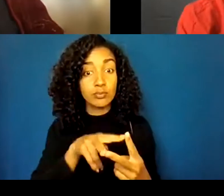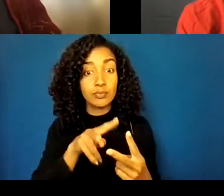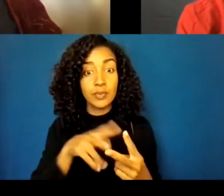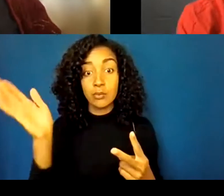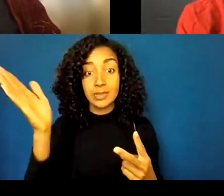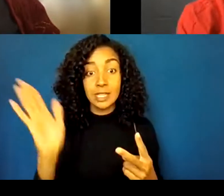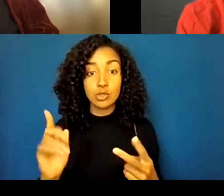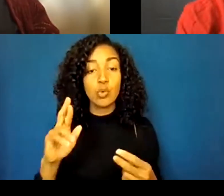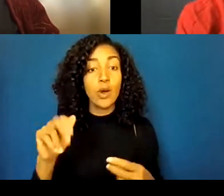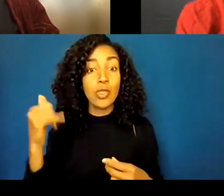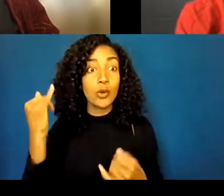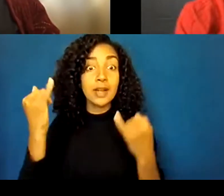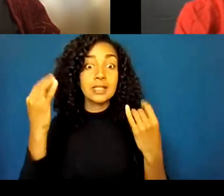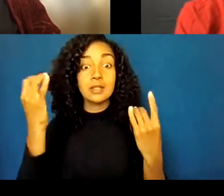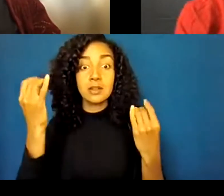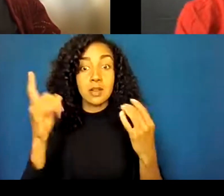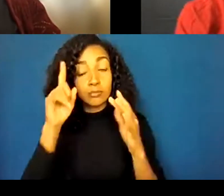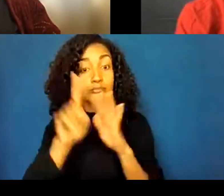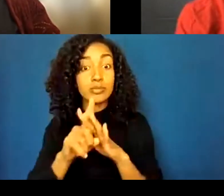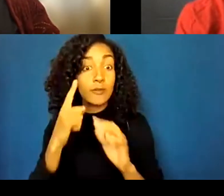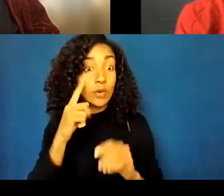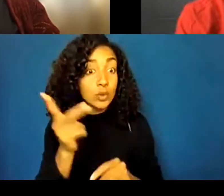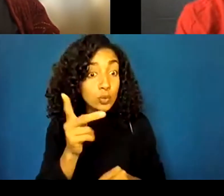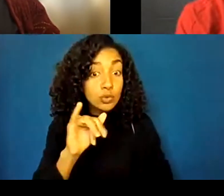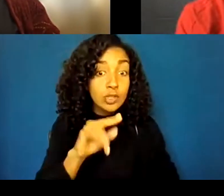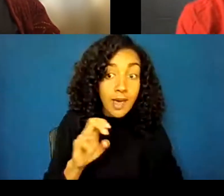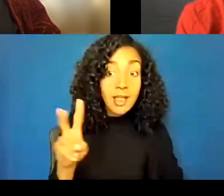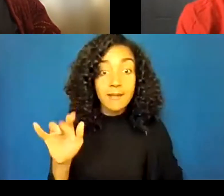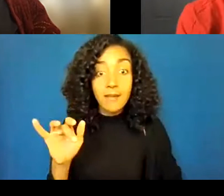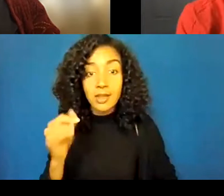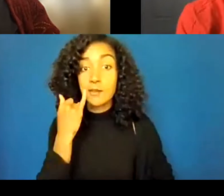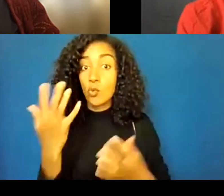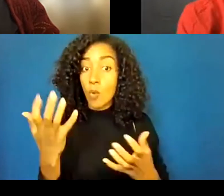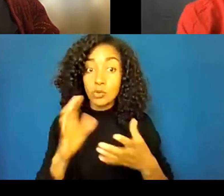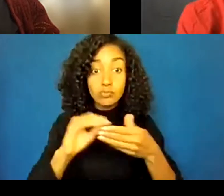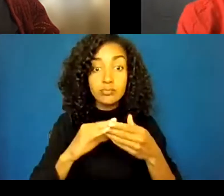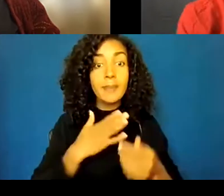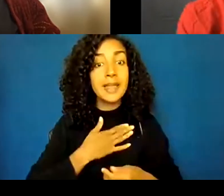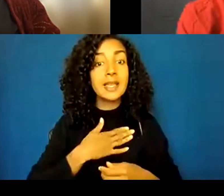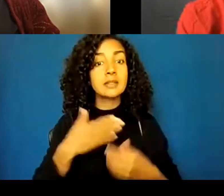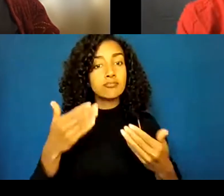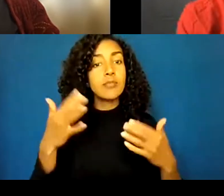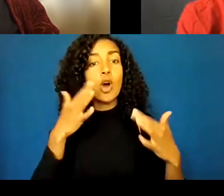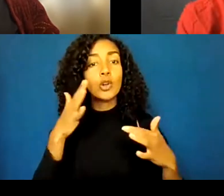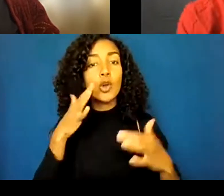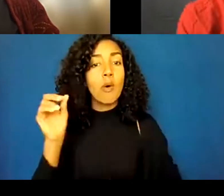for you, Violet or Janelle? So if you want to speak, please just unmute and we can have folks